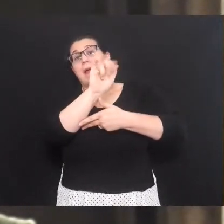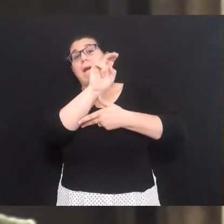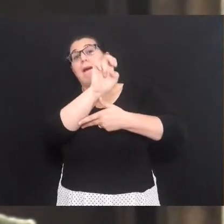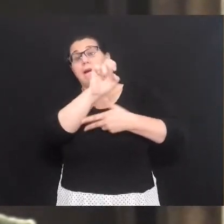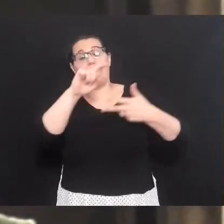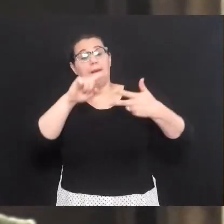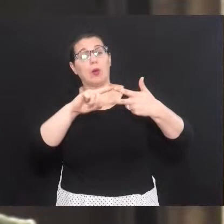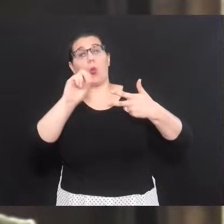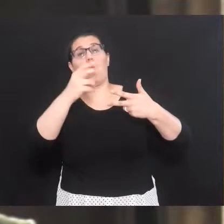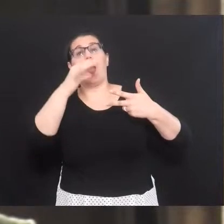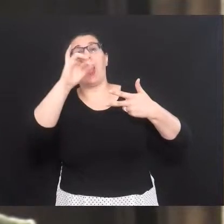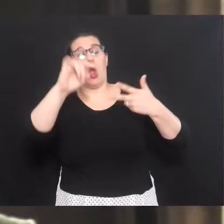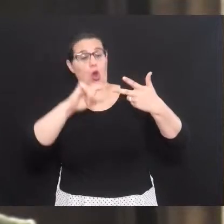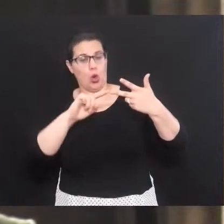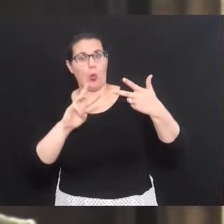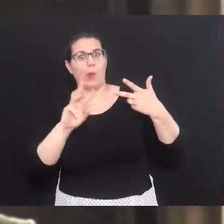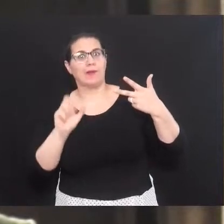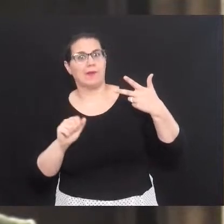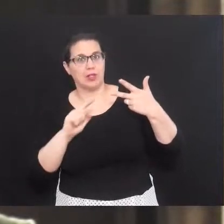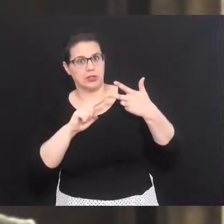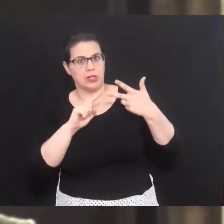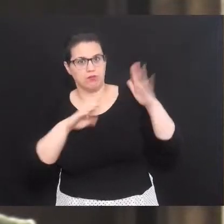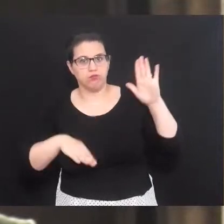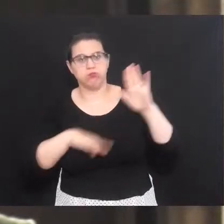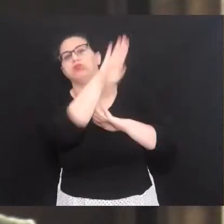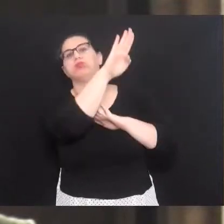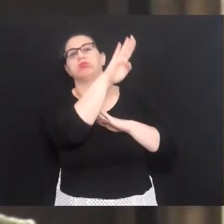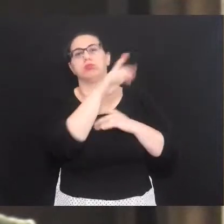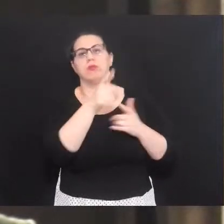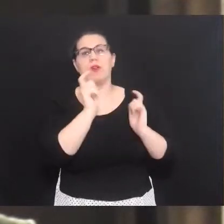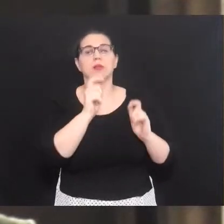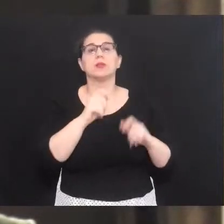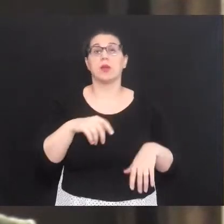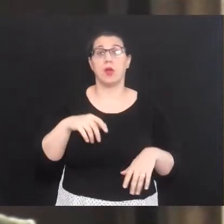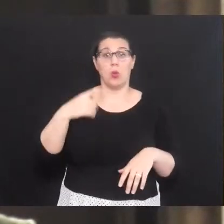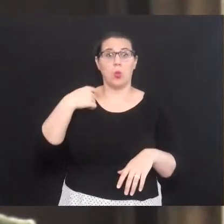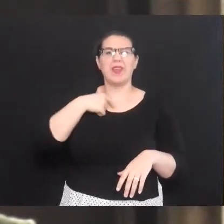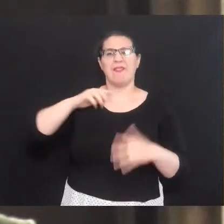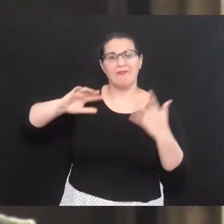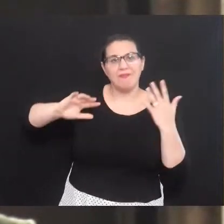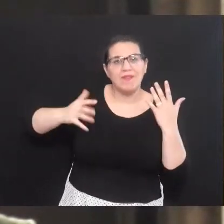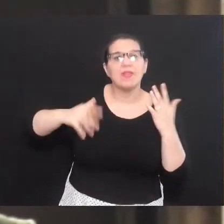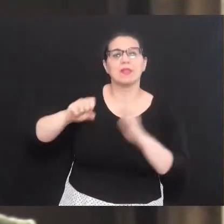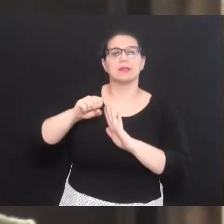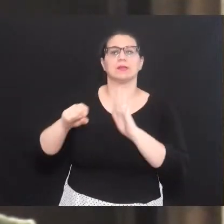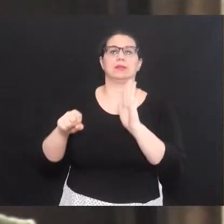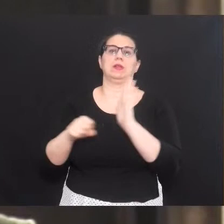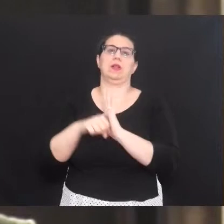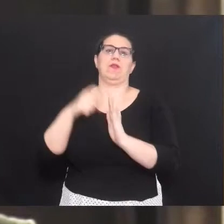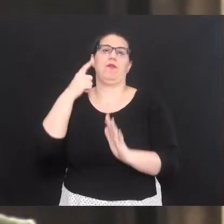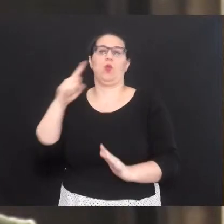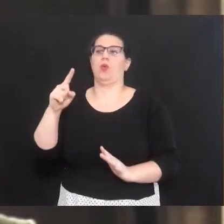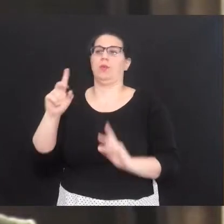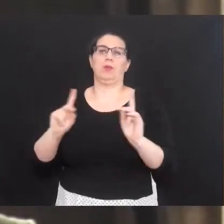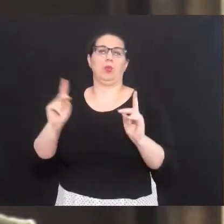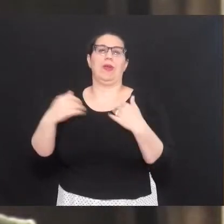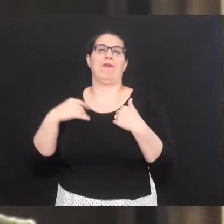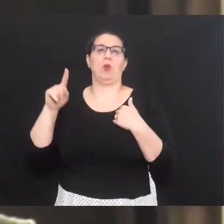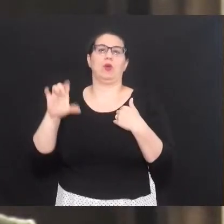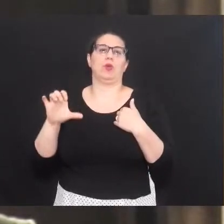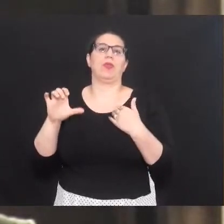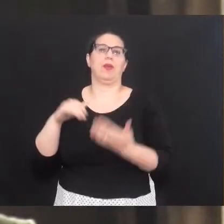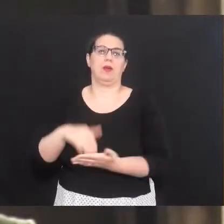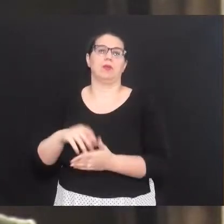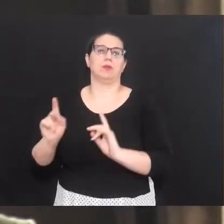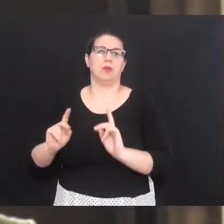in the country related to the number of cases per 100,000 population. So while that is